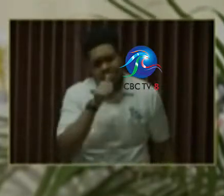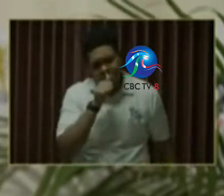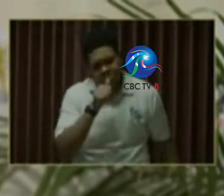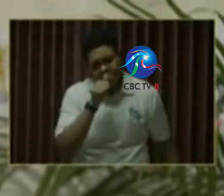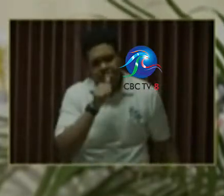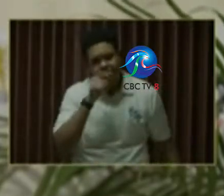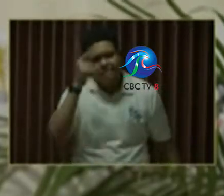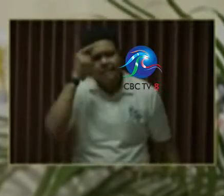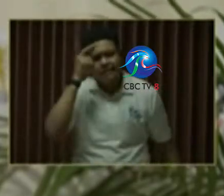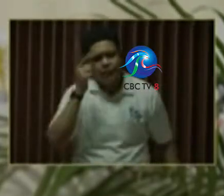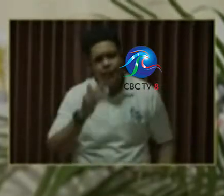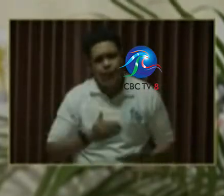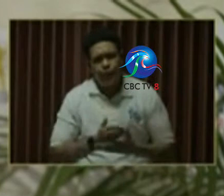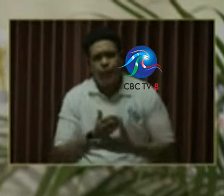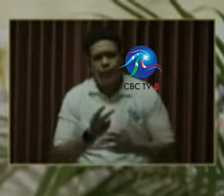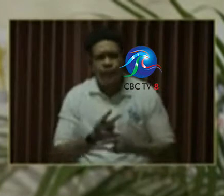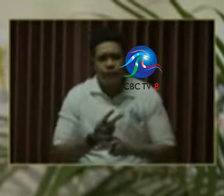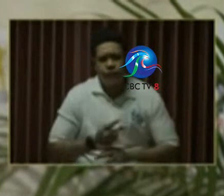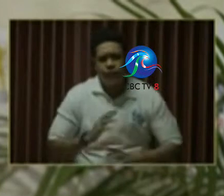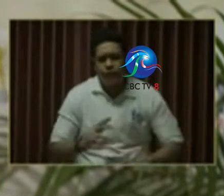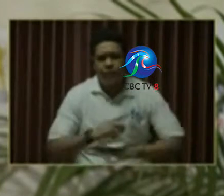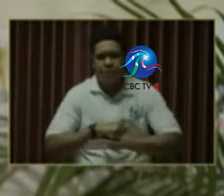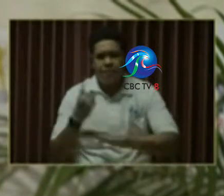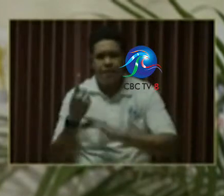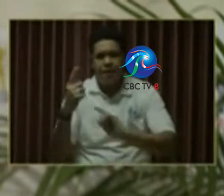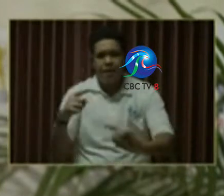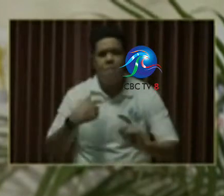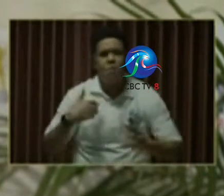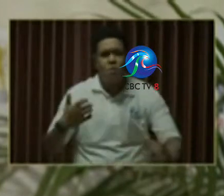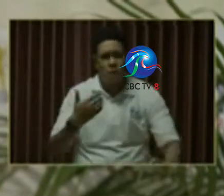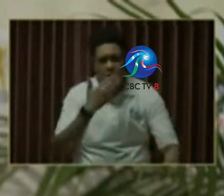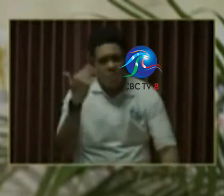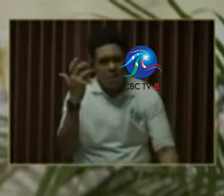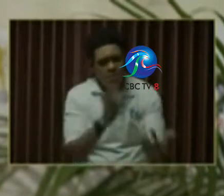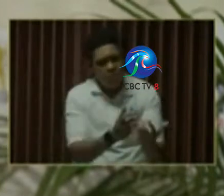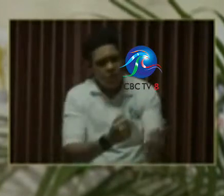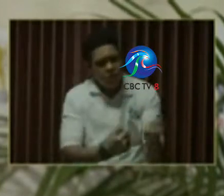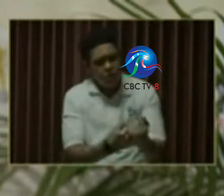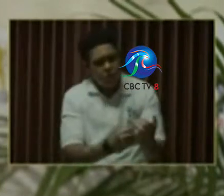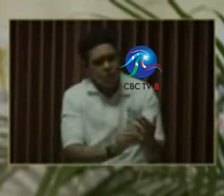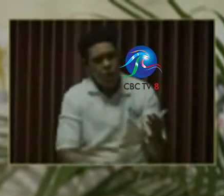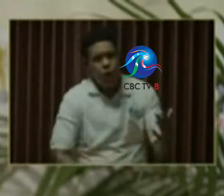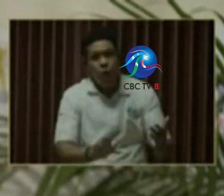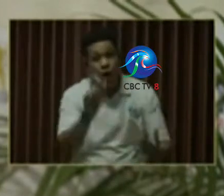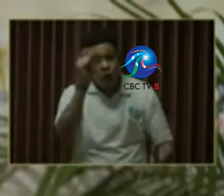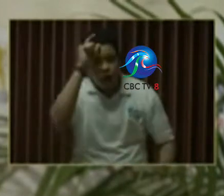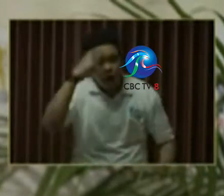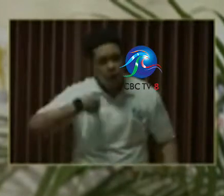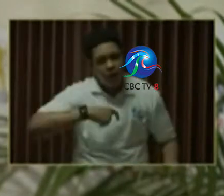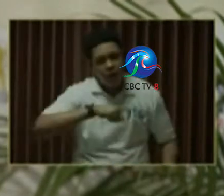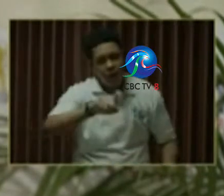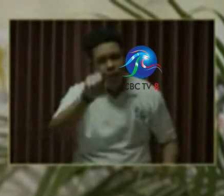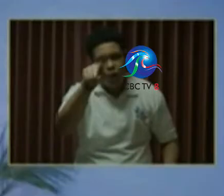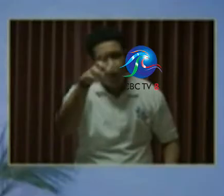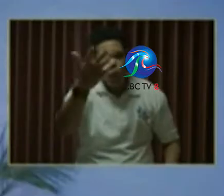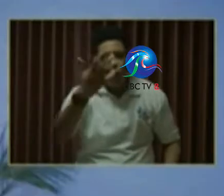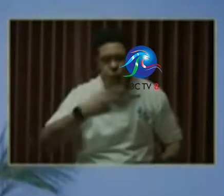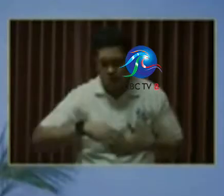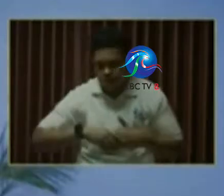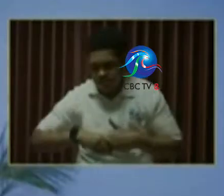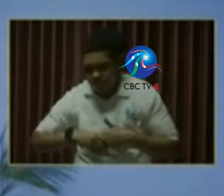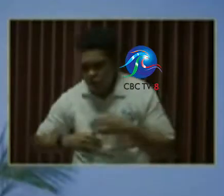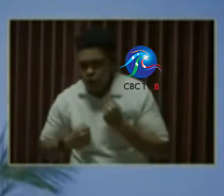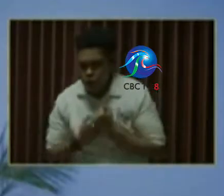these days. We want to do the best for our students, but we need you to hold hands with